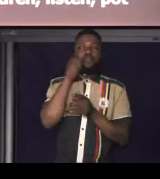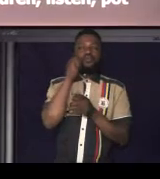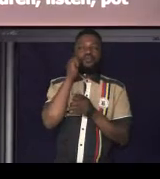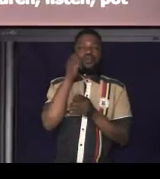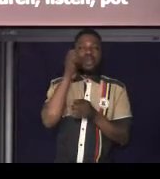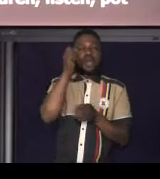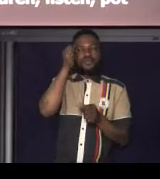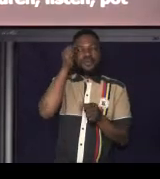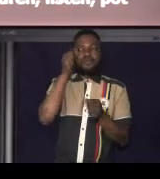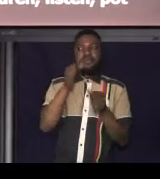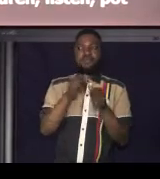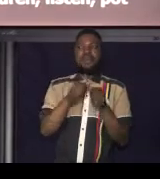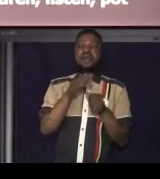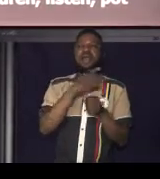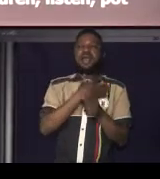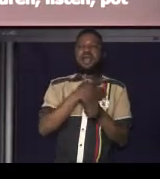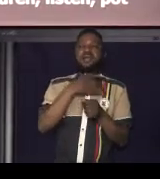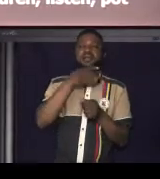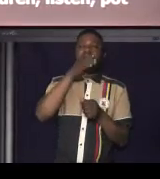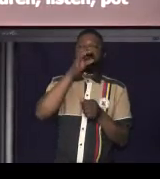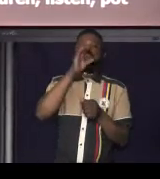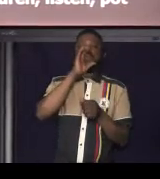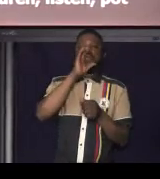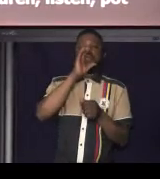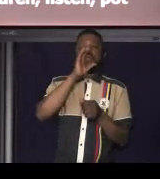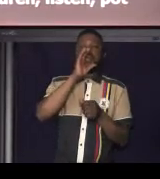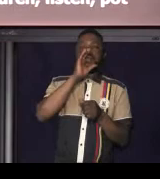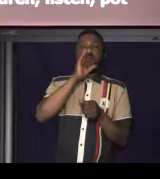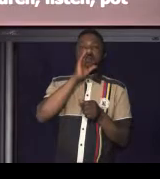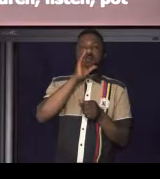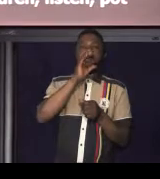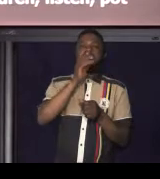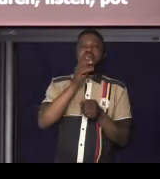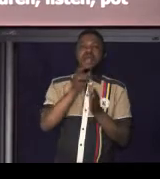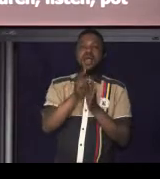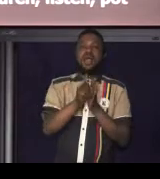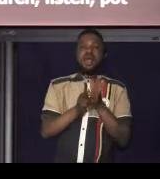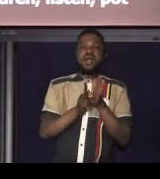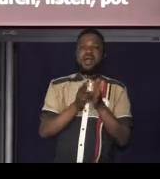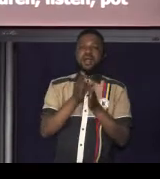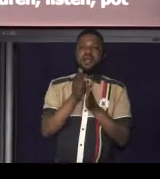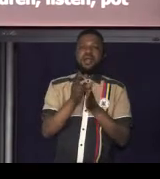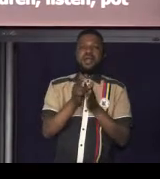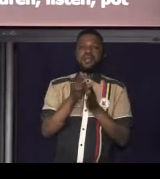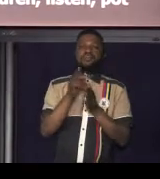tomato, remember, and drink.